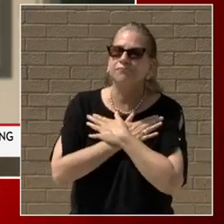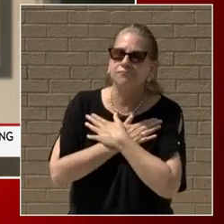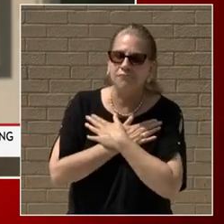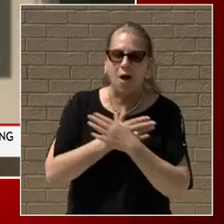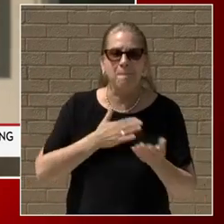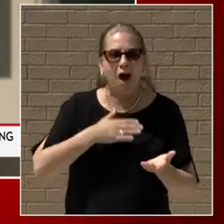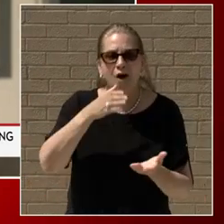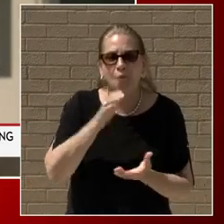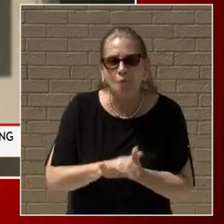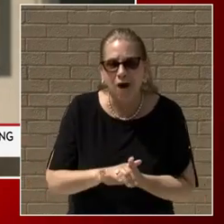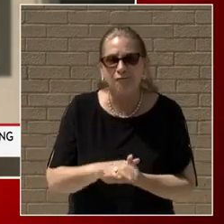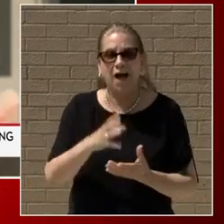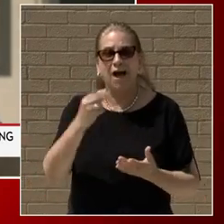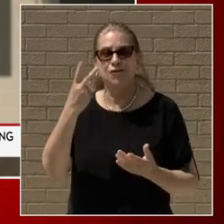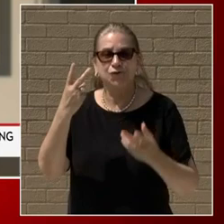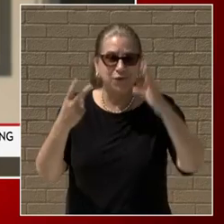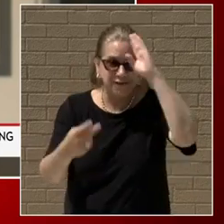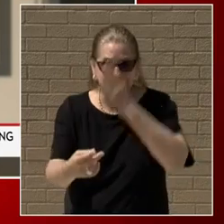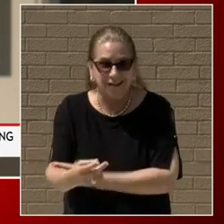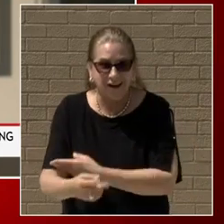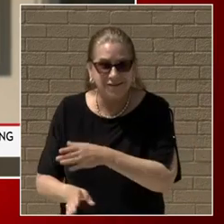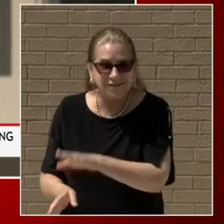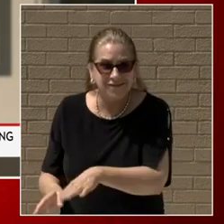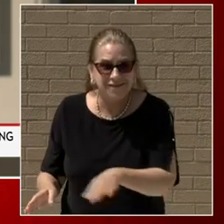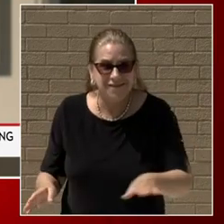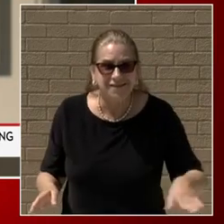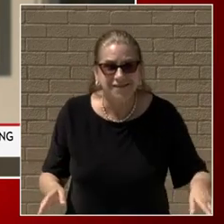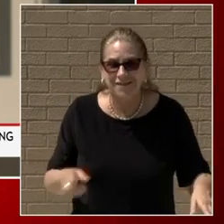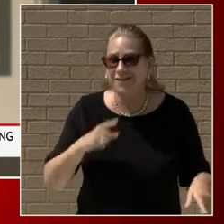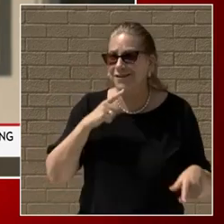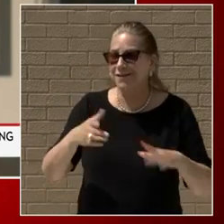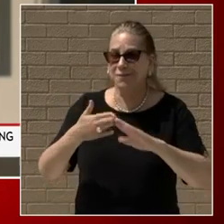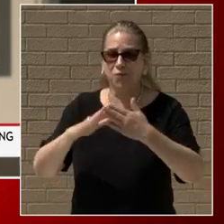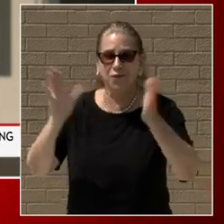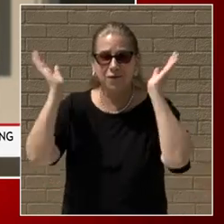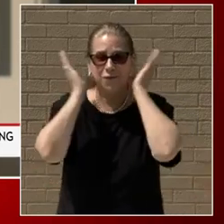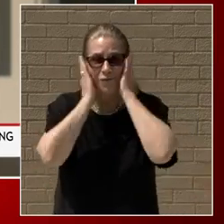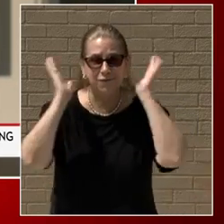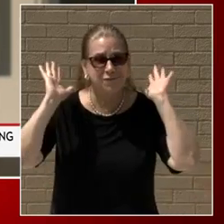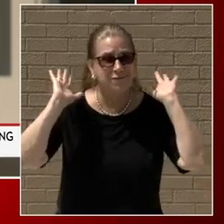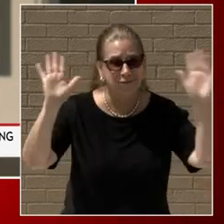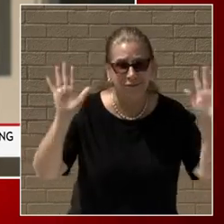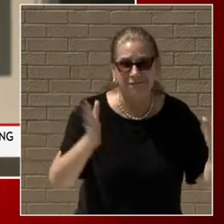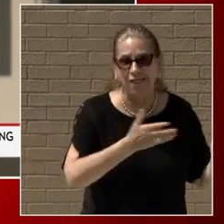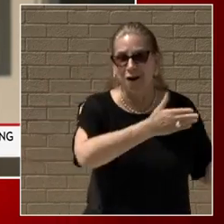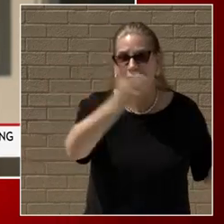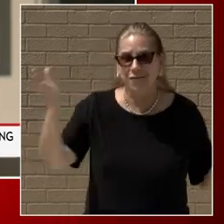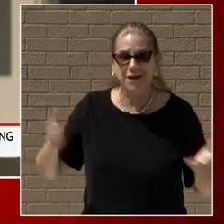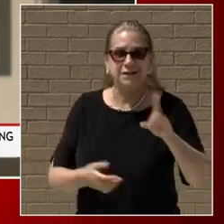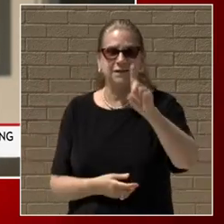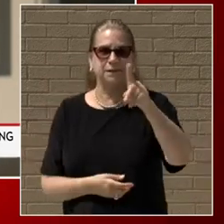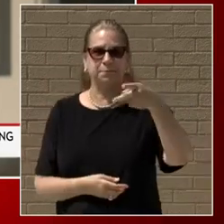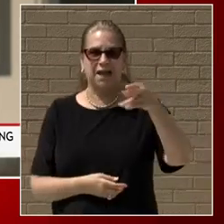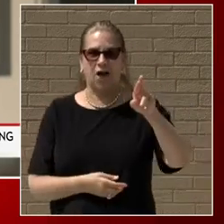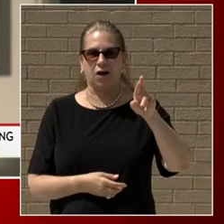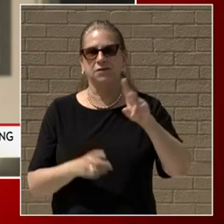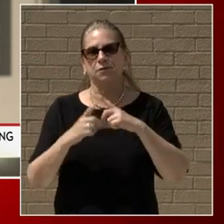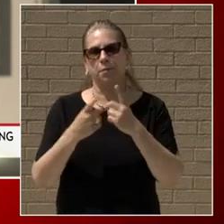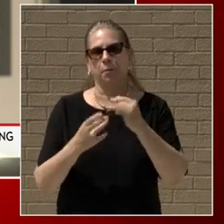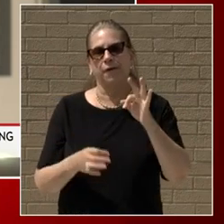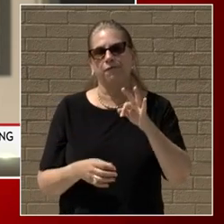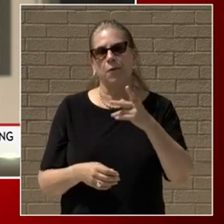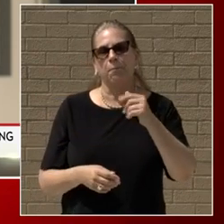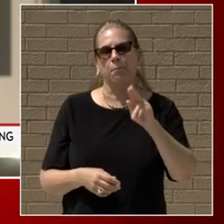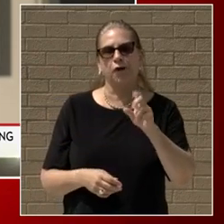2 sons and 1 on the way for sharing me with this awesome community. Thank you, DPR and DGS, for creating a marvelous